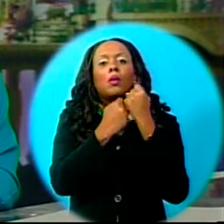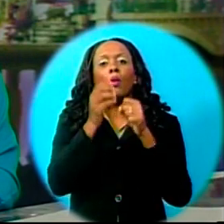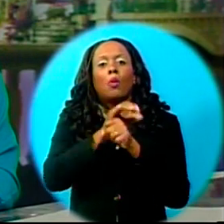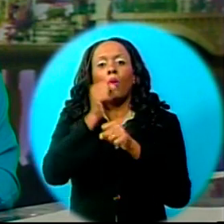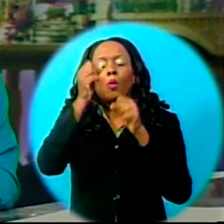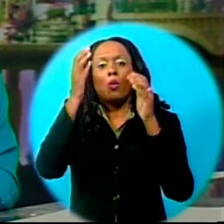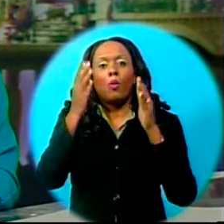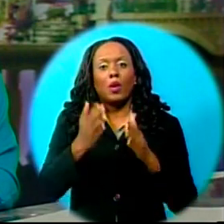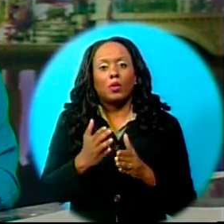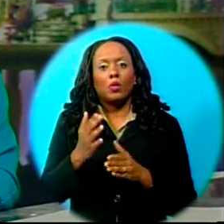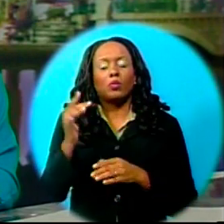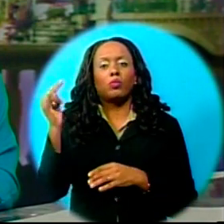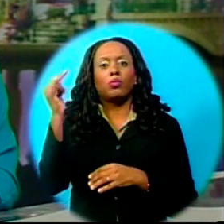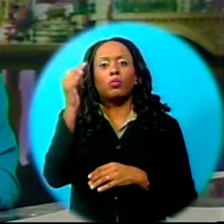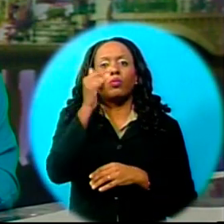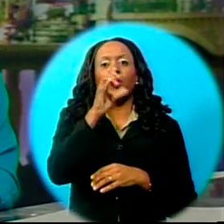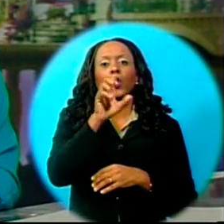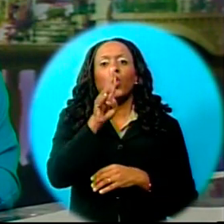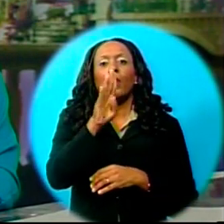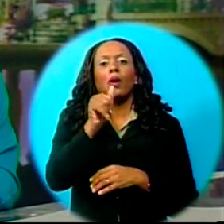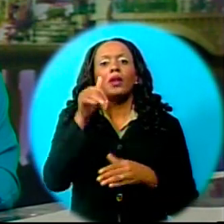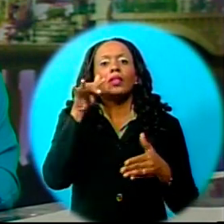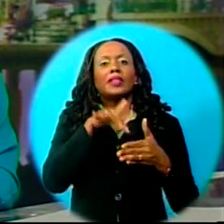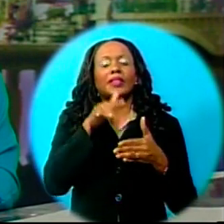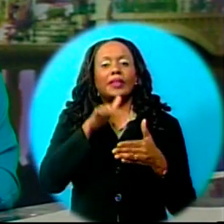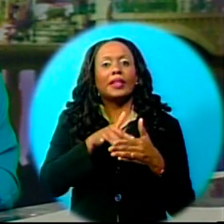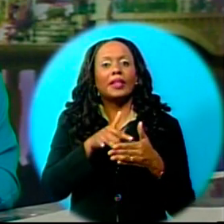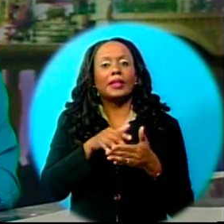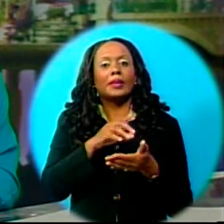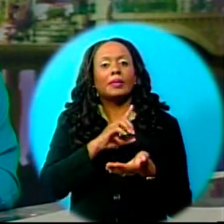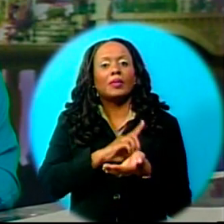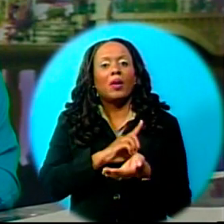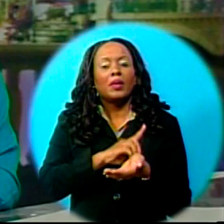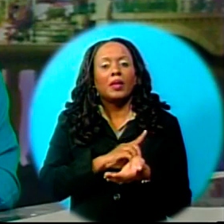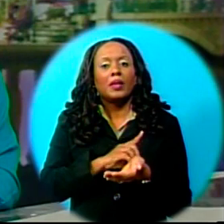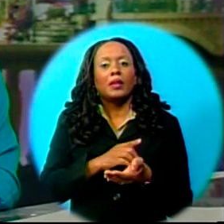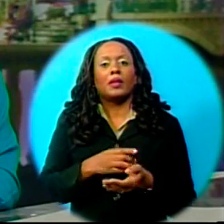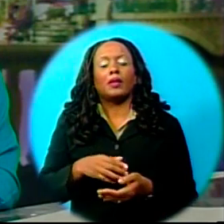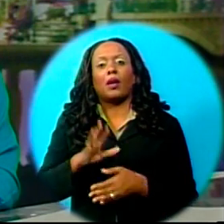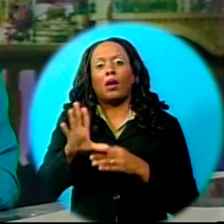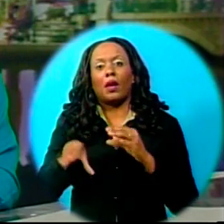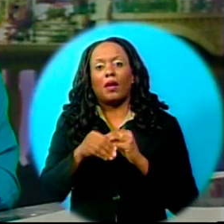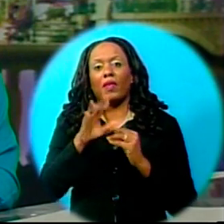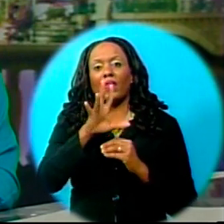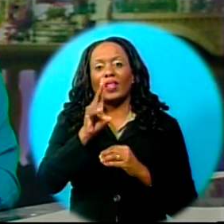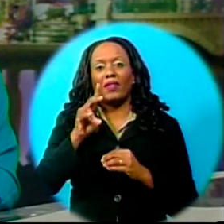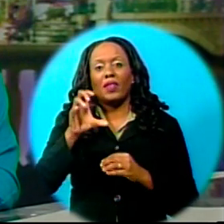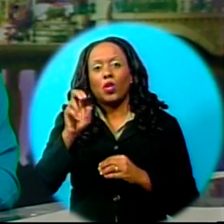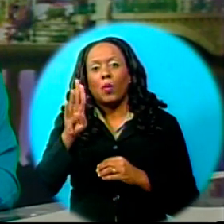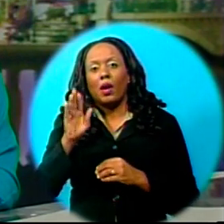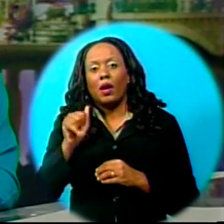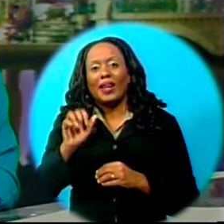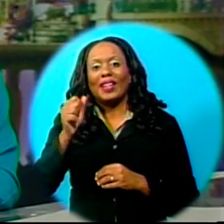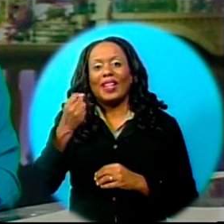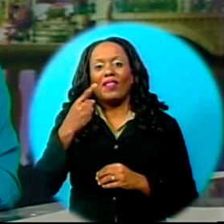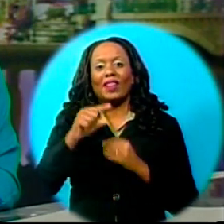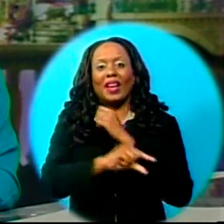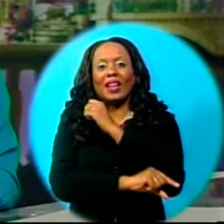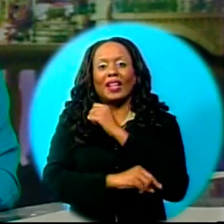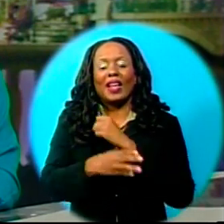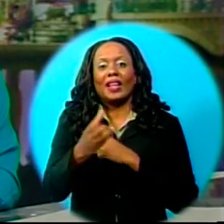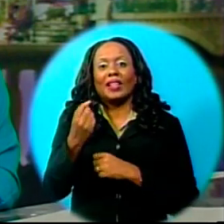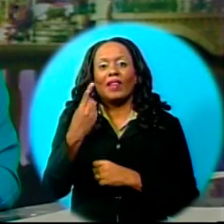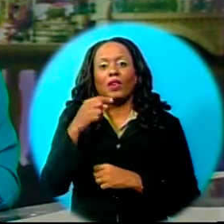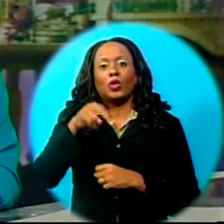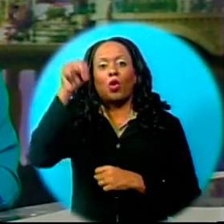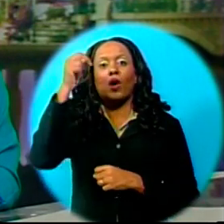to Cuba to pursue studies in medicine. Overall, there were 57 Cubans, 11 Guyanese, and 5 North Koreans on